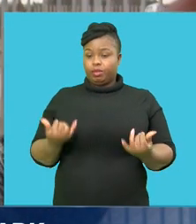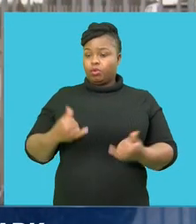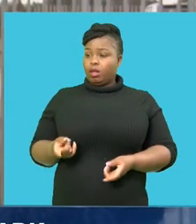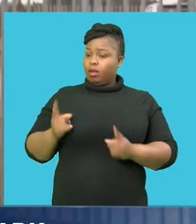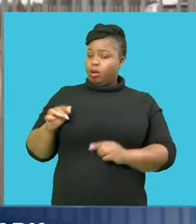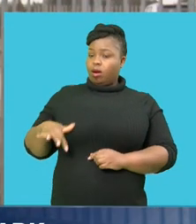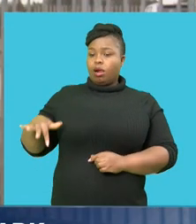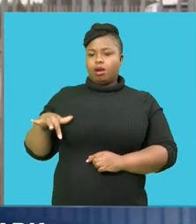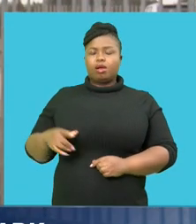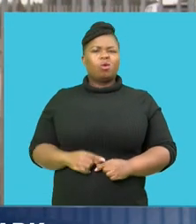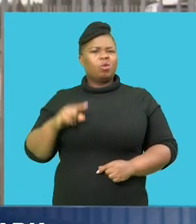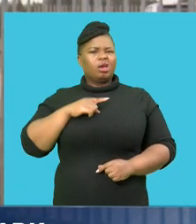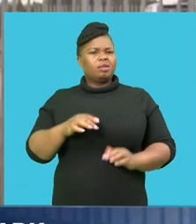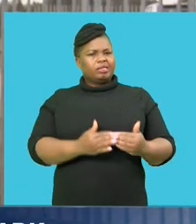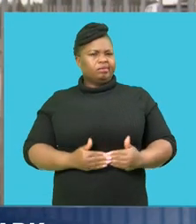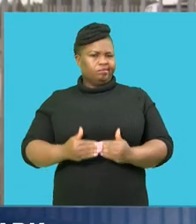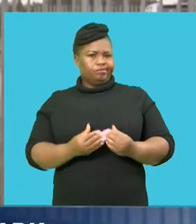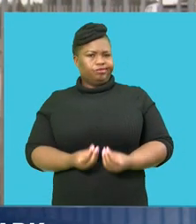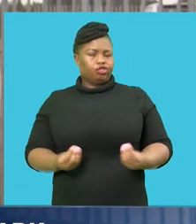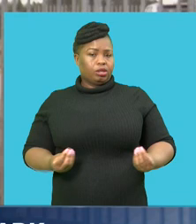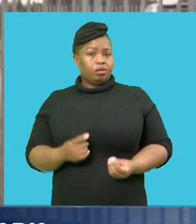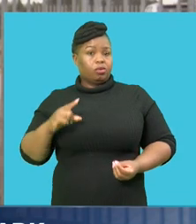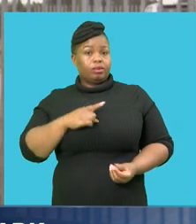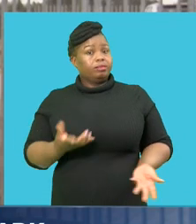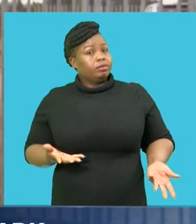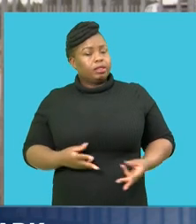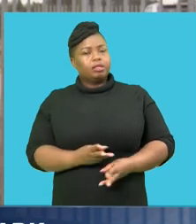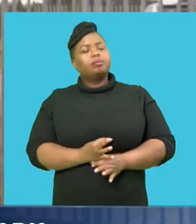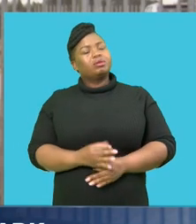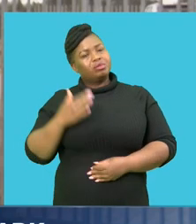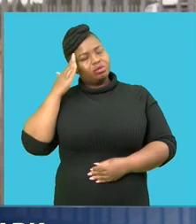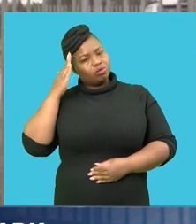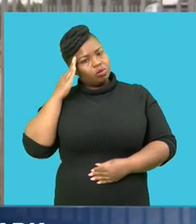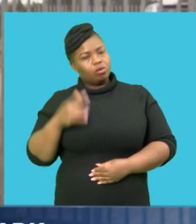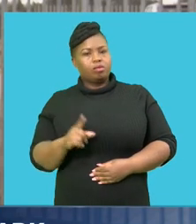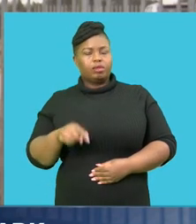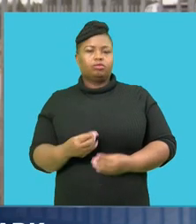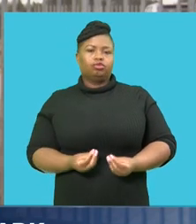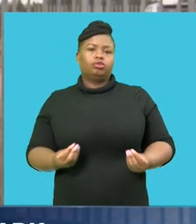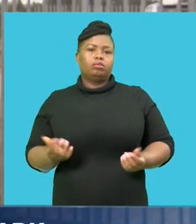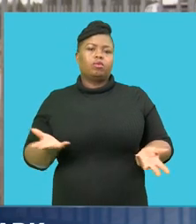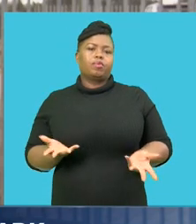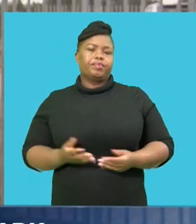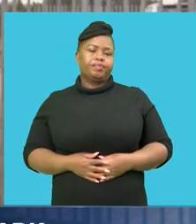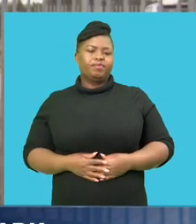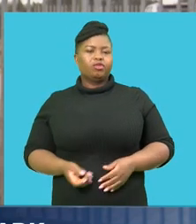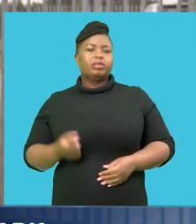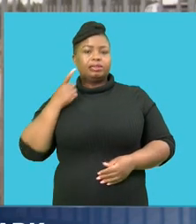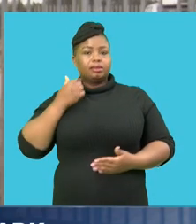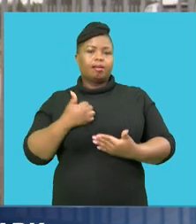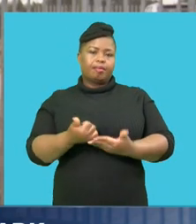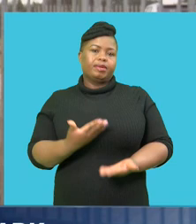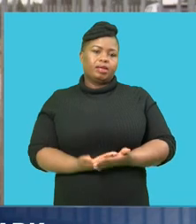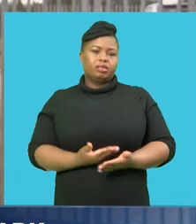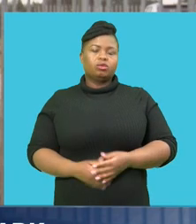this apparent area kubabheka abantwana, and then at least abazali once you encourage that about that campaign ingasasista kakhulu. So we'll